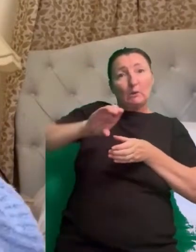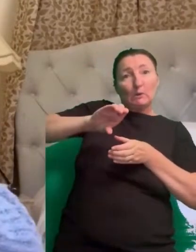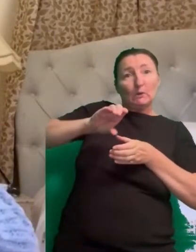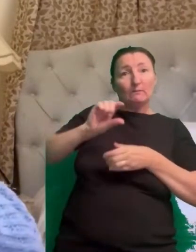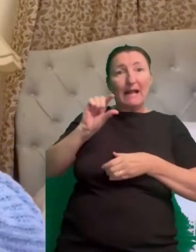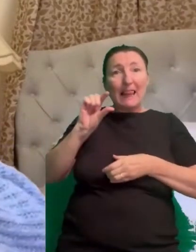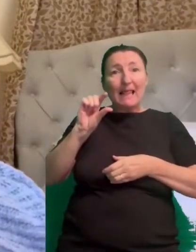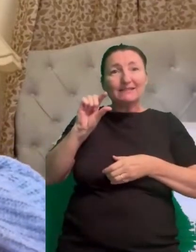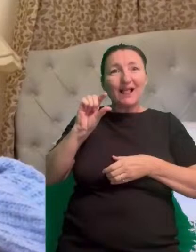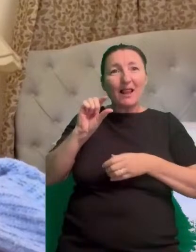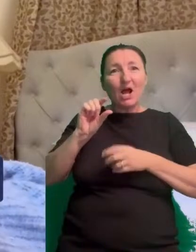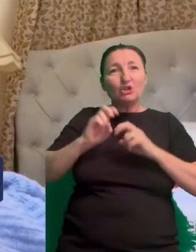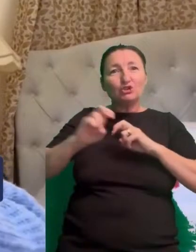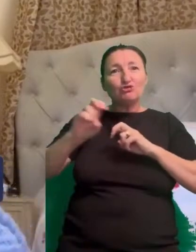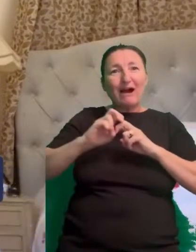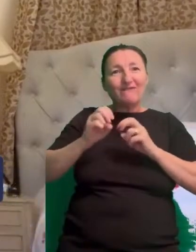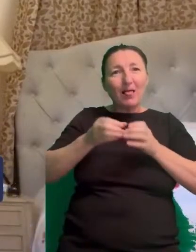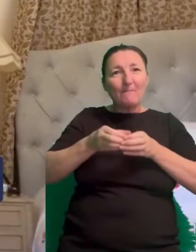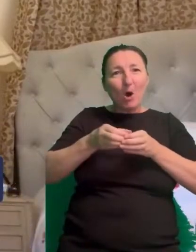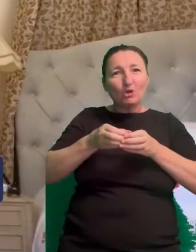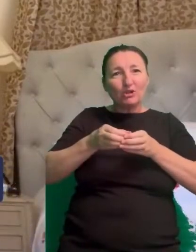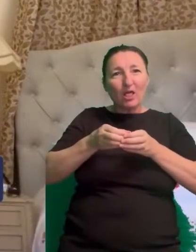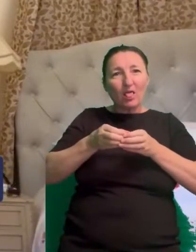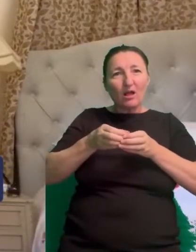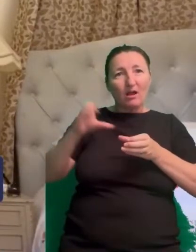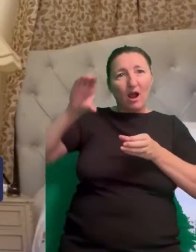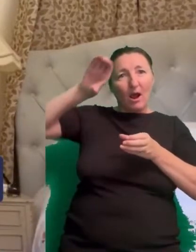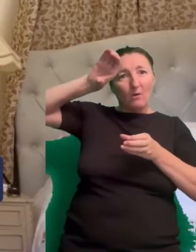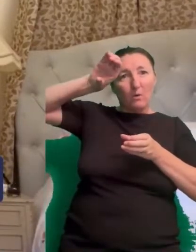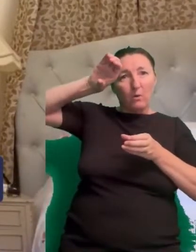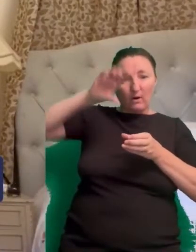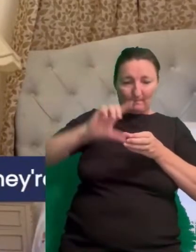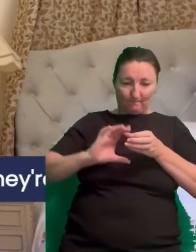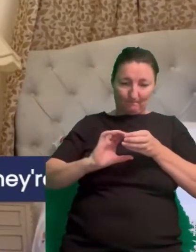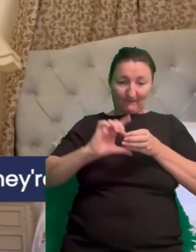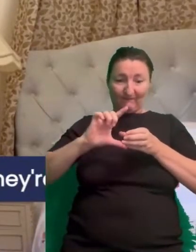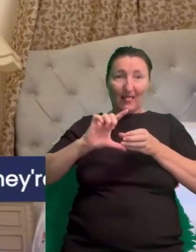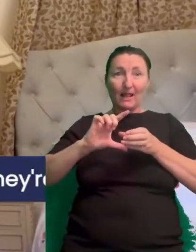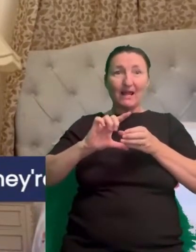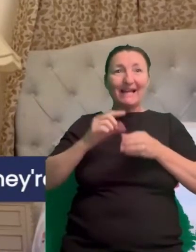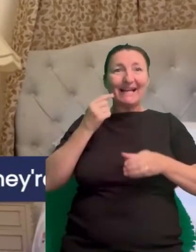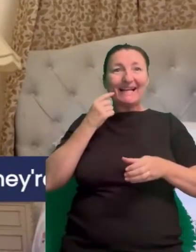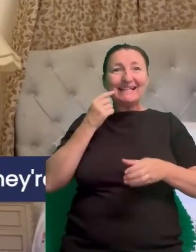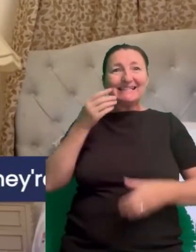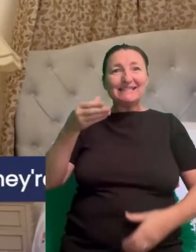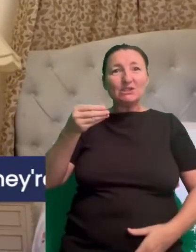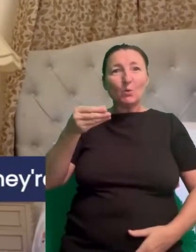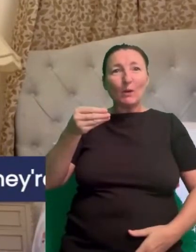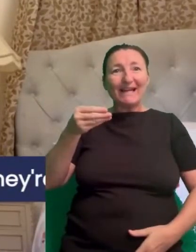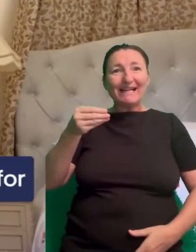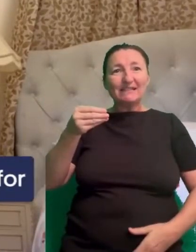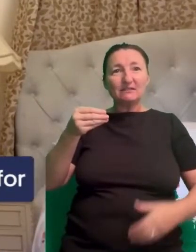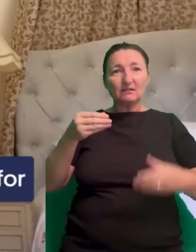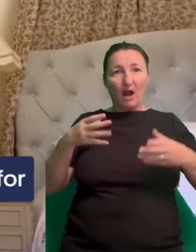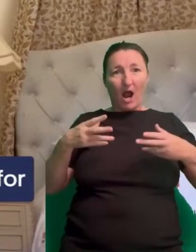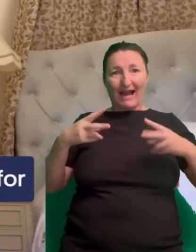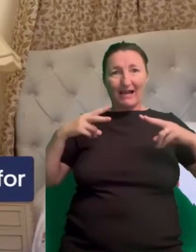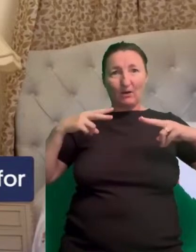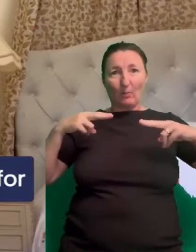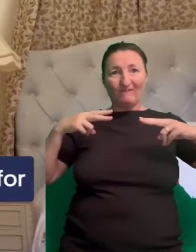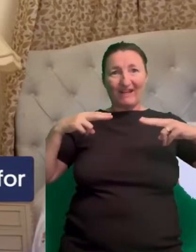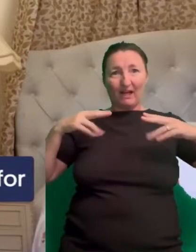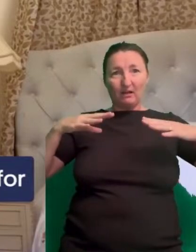into miniature travel bottles, and I keep those in my shower, and I'm able to squeeze them like that or squeeze them like that if they're near the